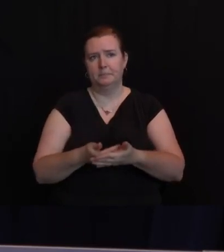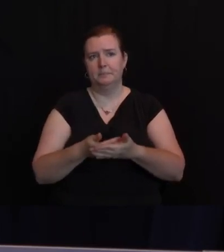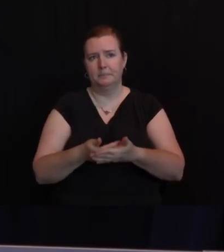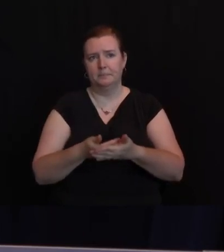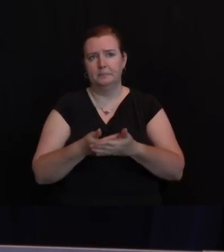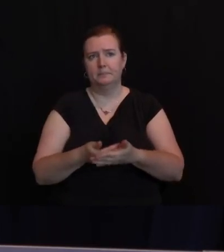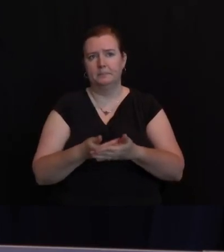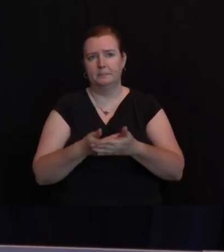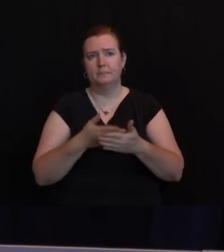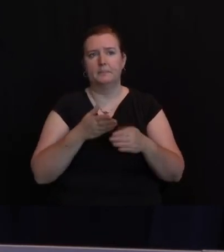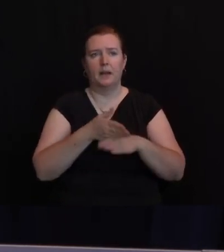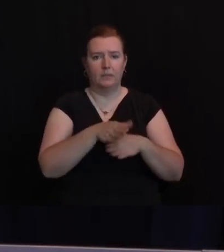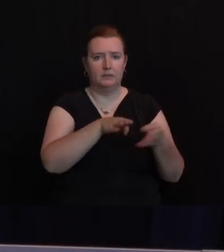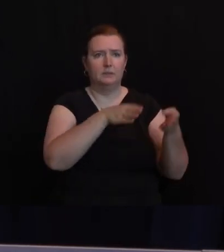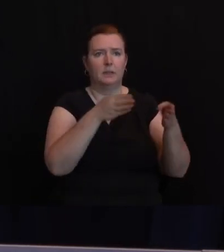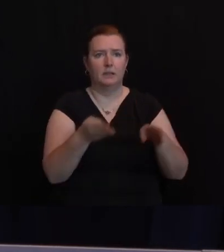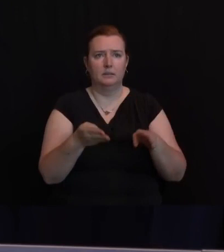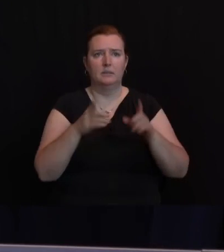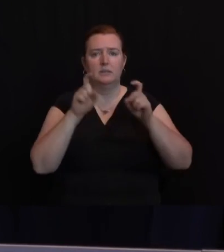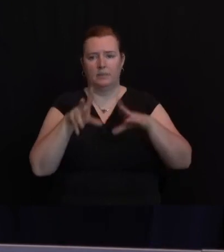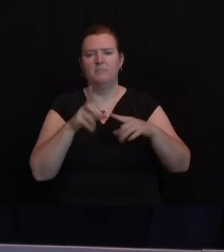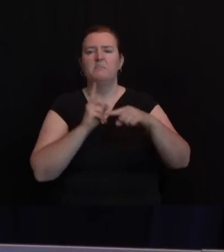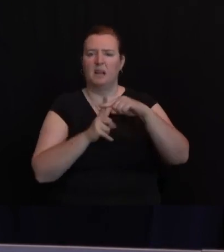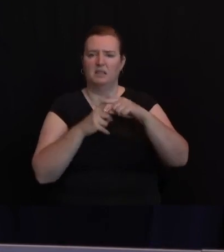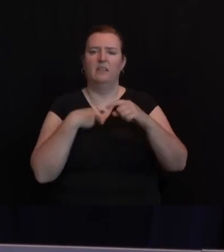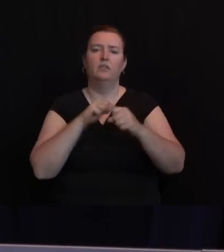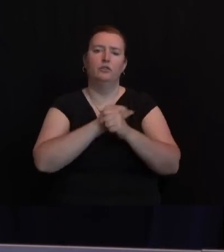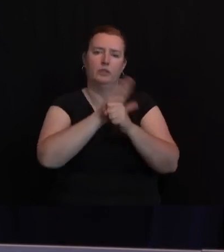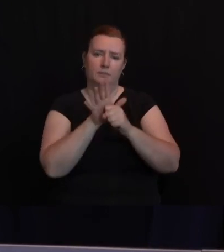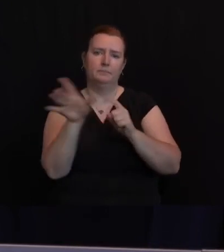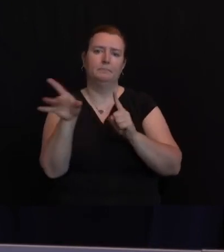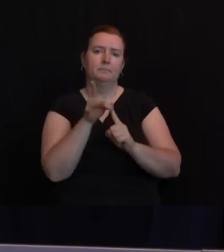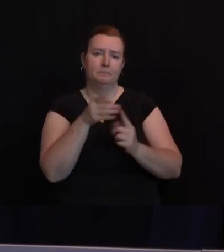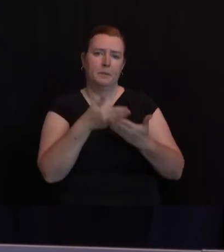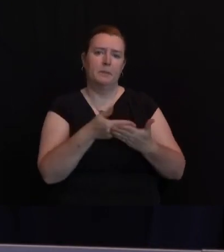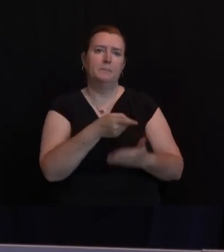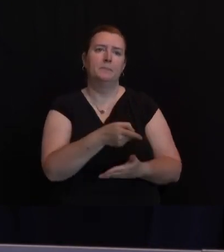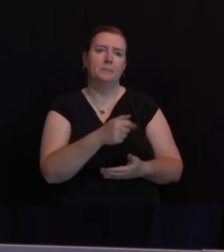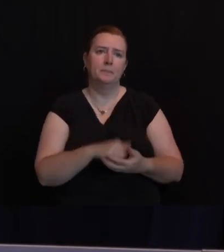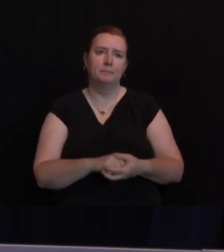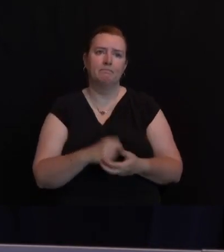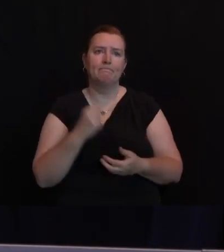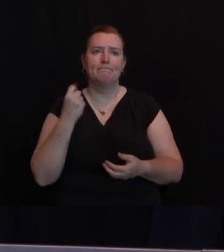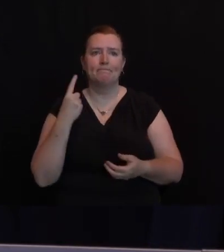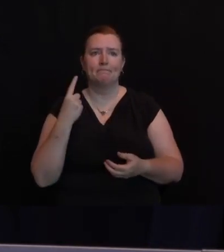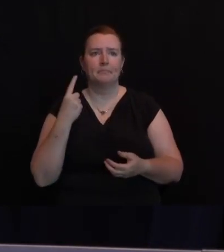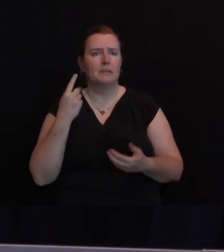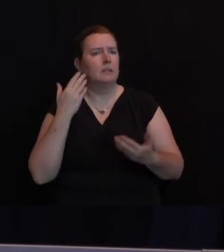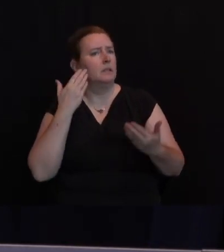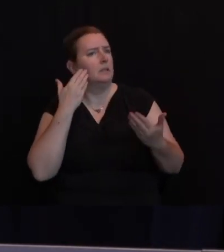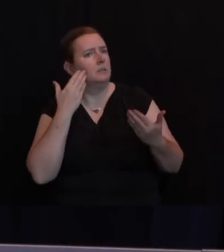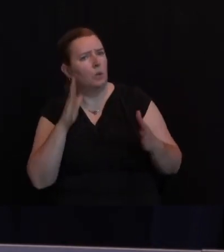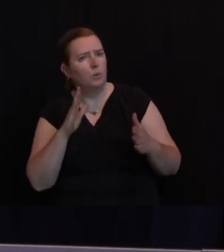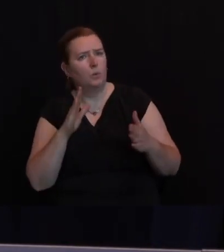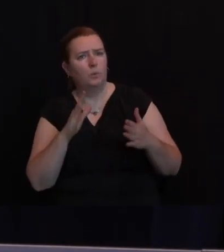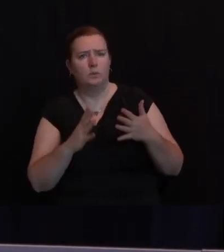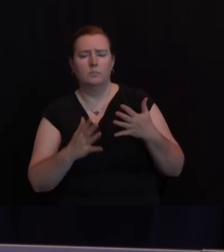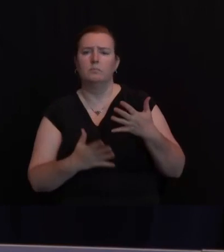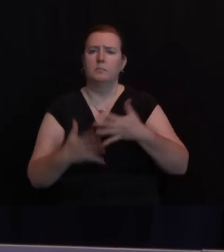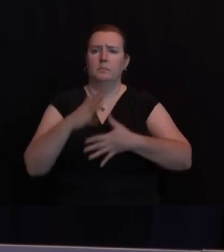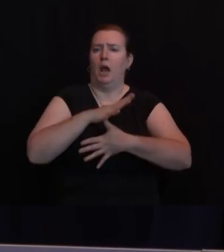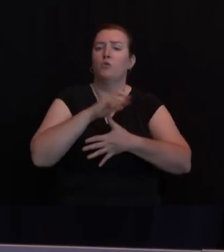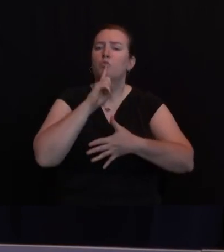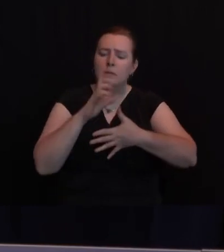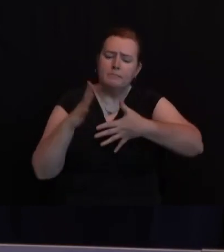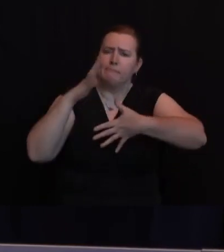tested positive for COVID-19. However, we do not know the primary cause of this